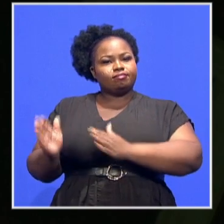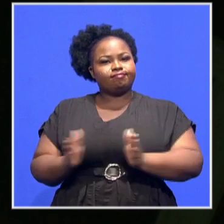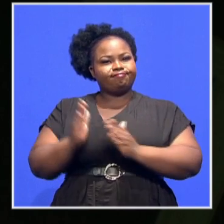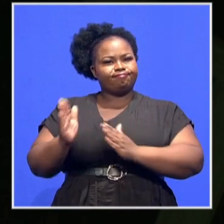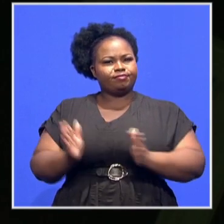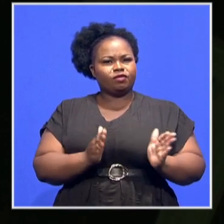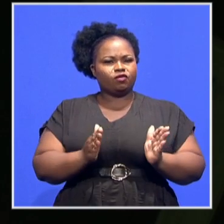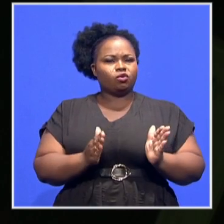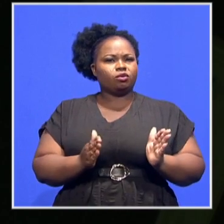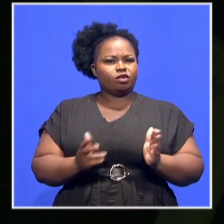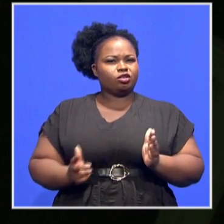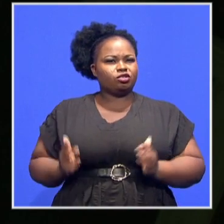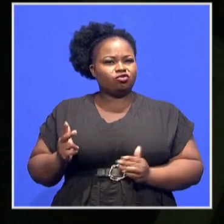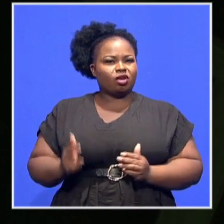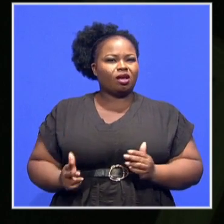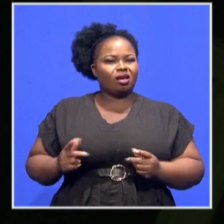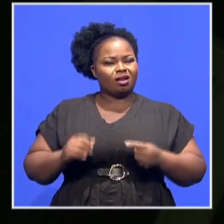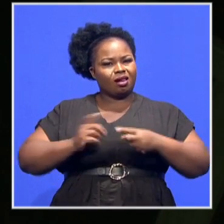mining industry.